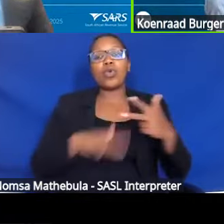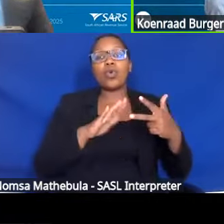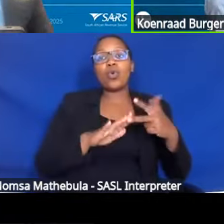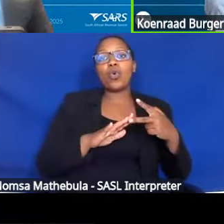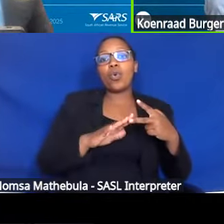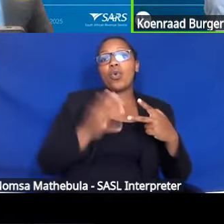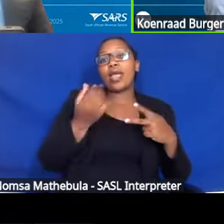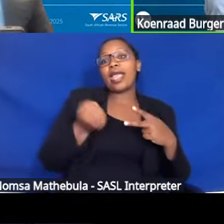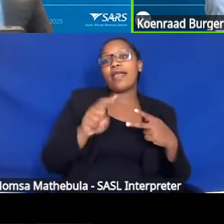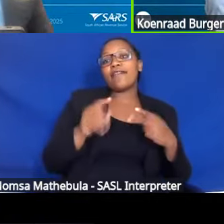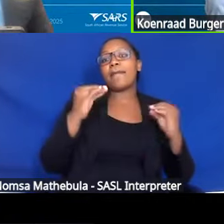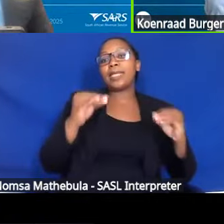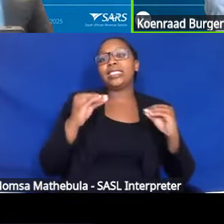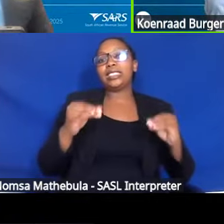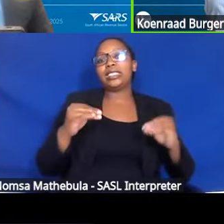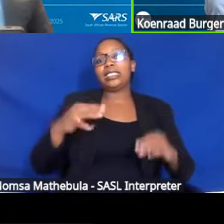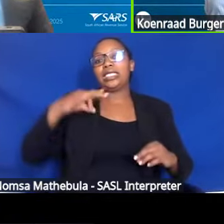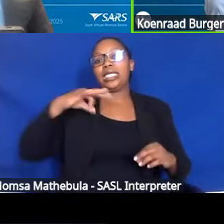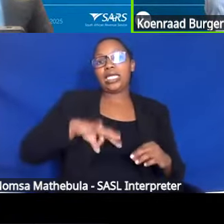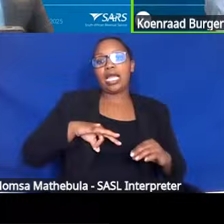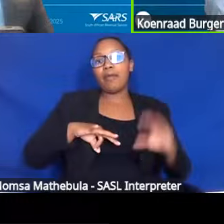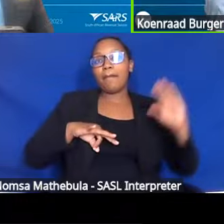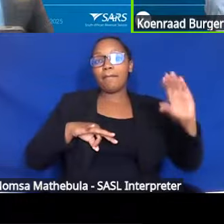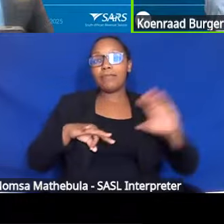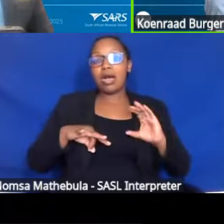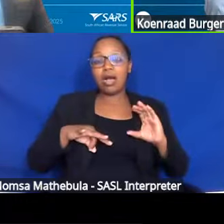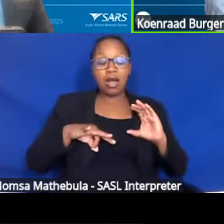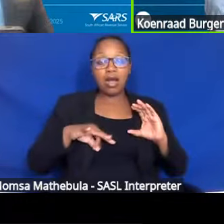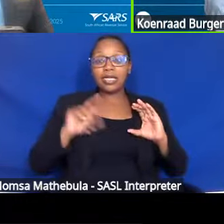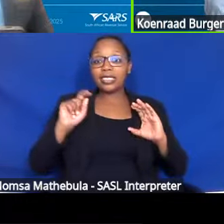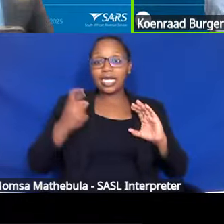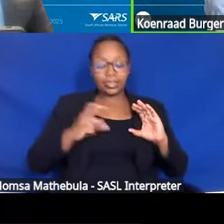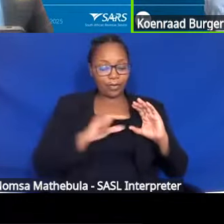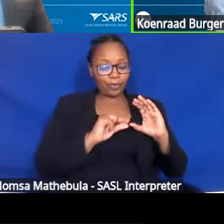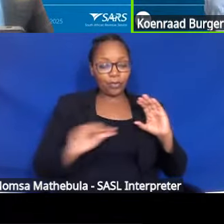income from which taxes are